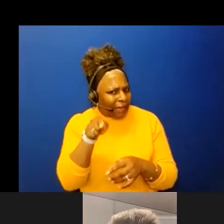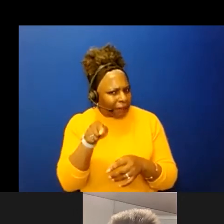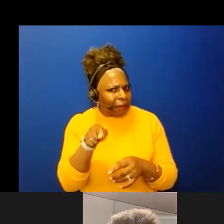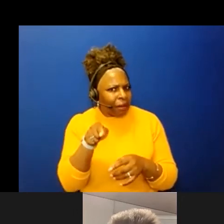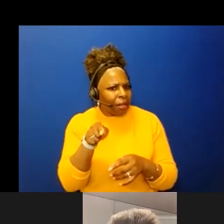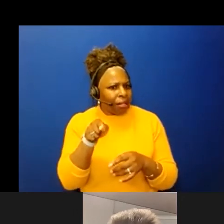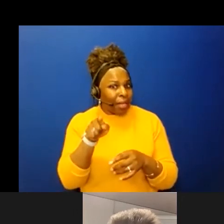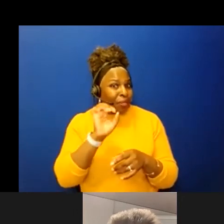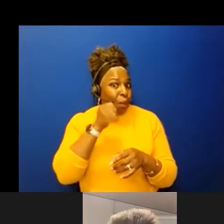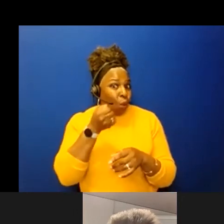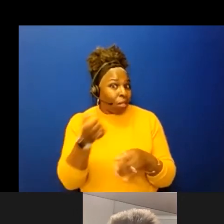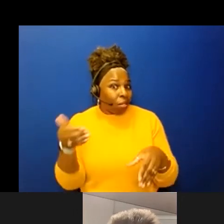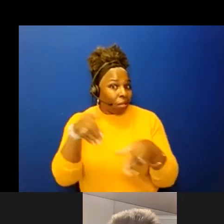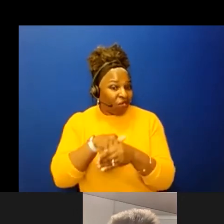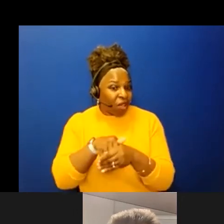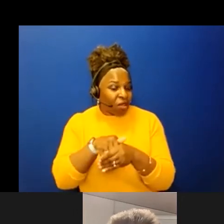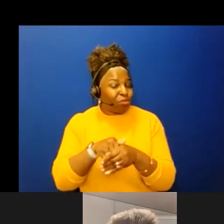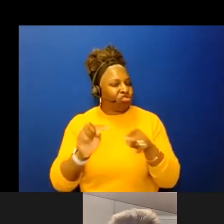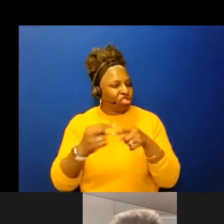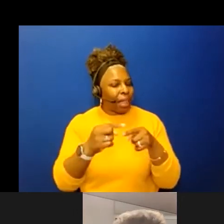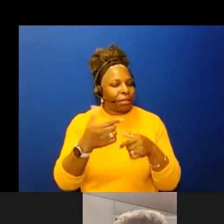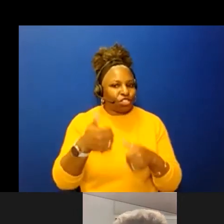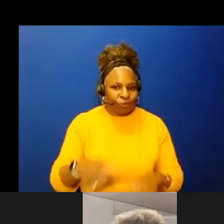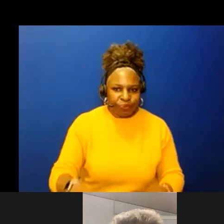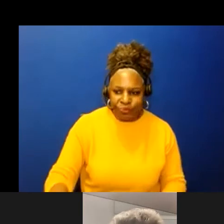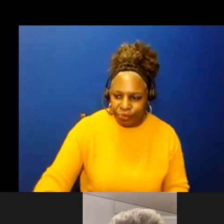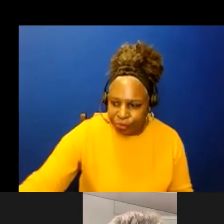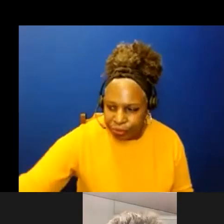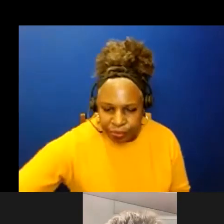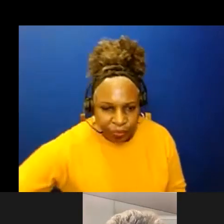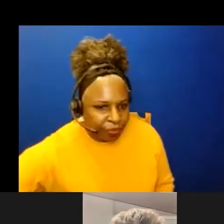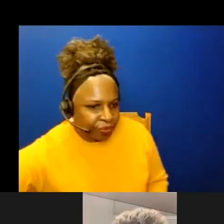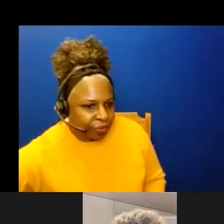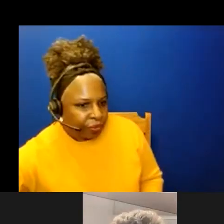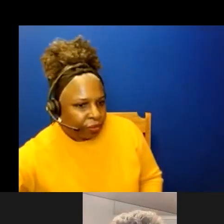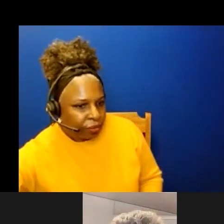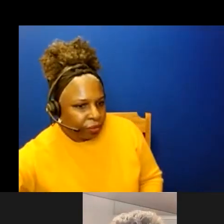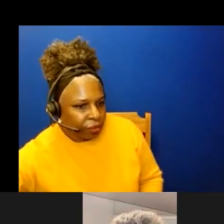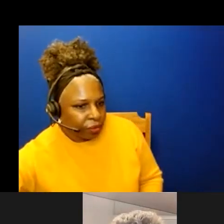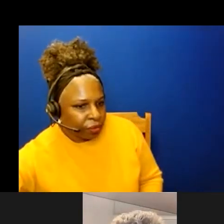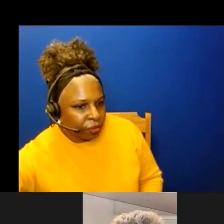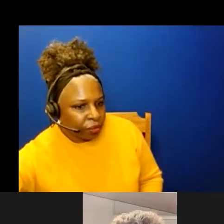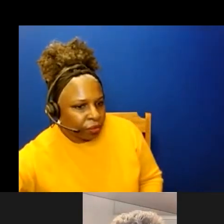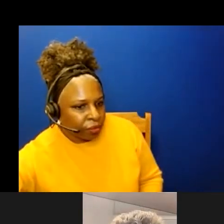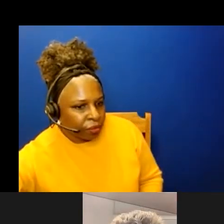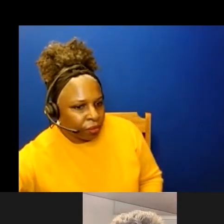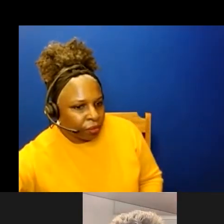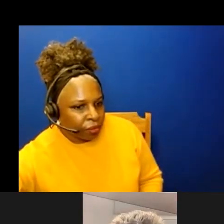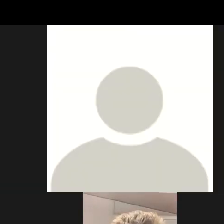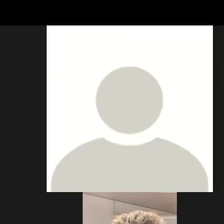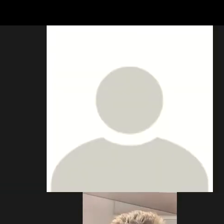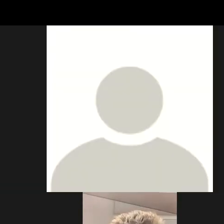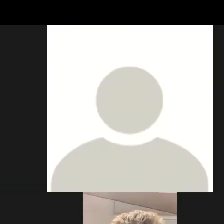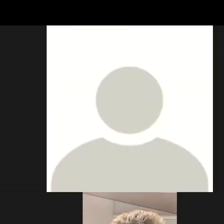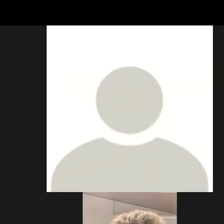on side. But it's challenging, isn't it? Yeah. Actually, that pulls on to another question, or a